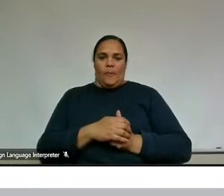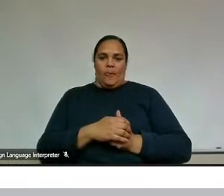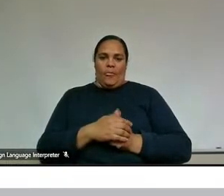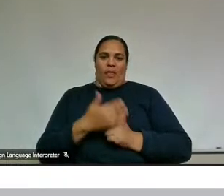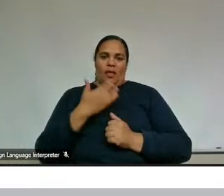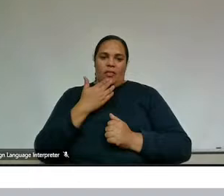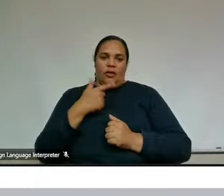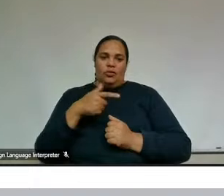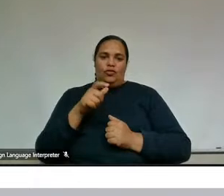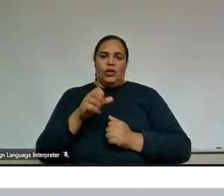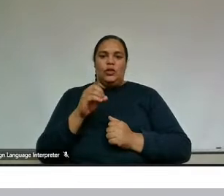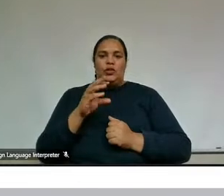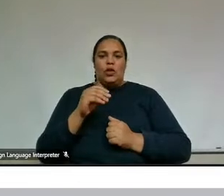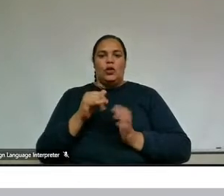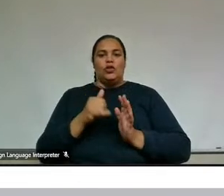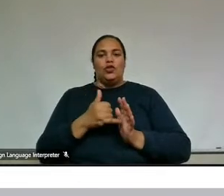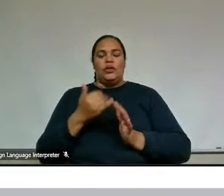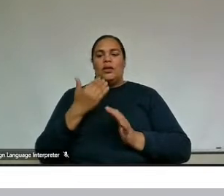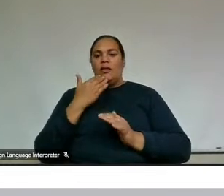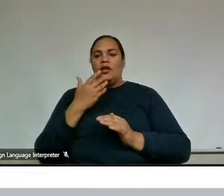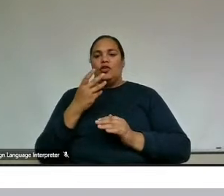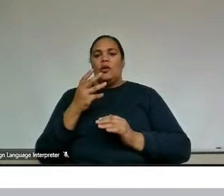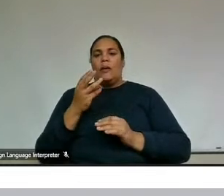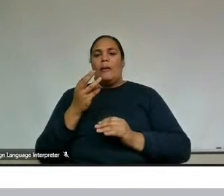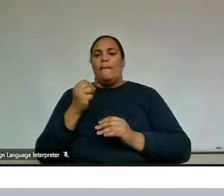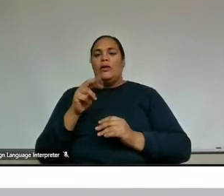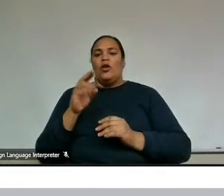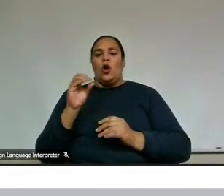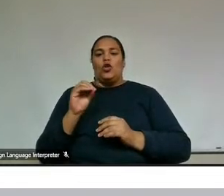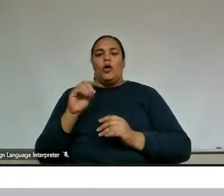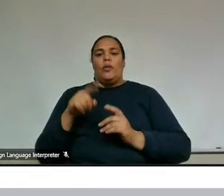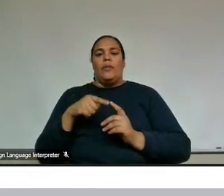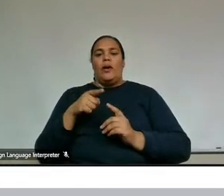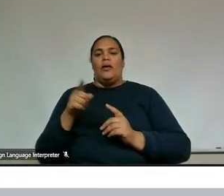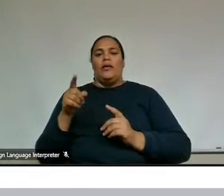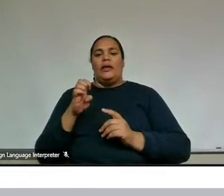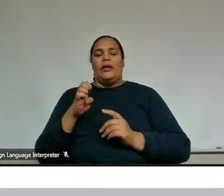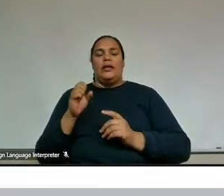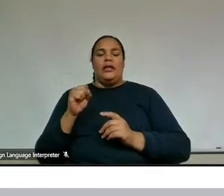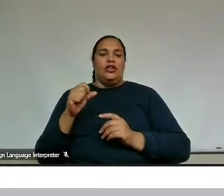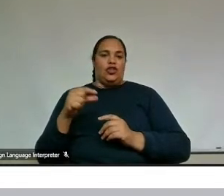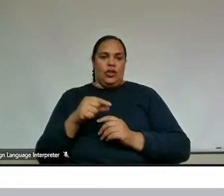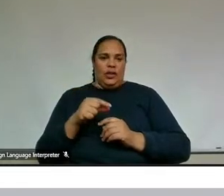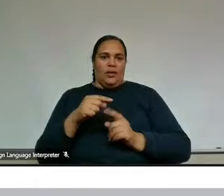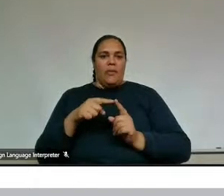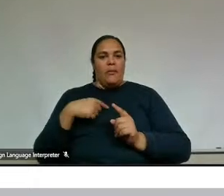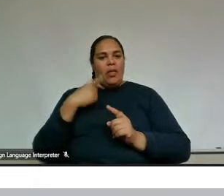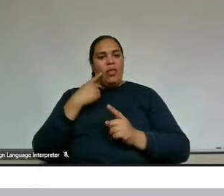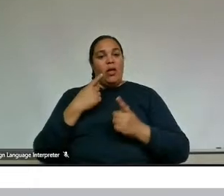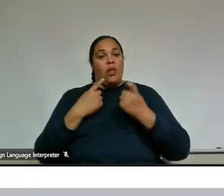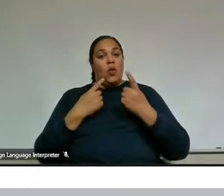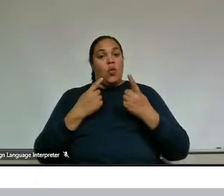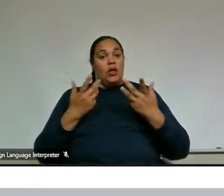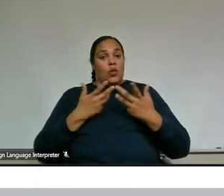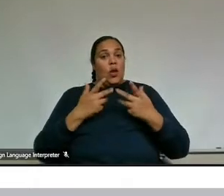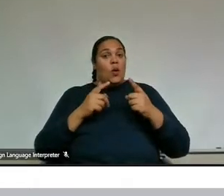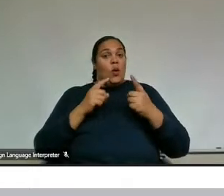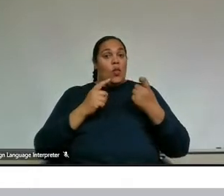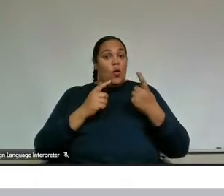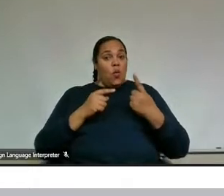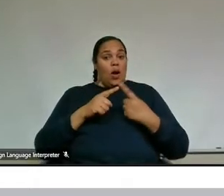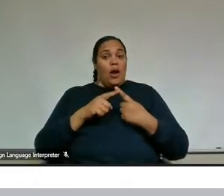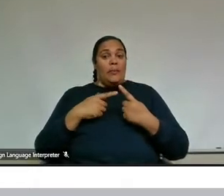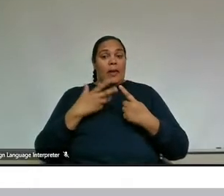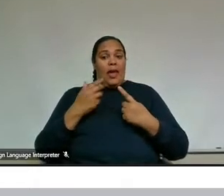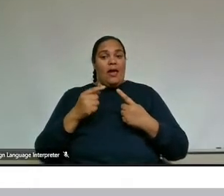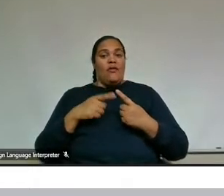you, Chair. And just thanks to Mr. October on the comments around the ESGs. I think the one suggestion that I have is